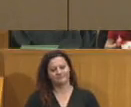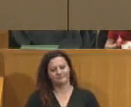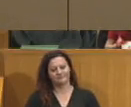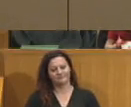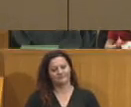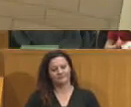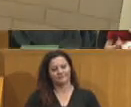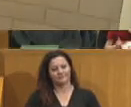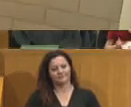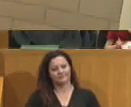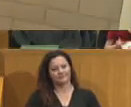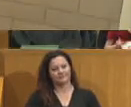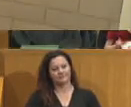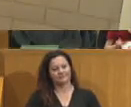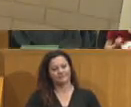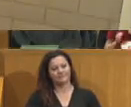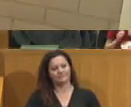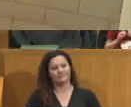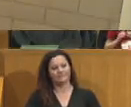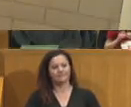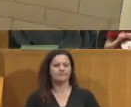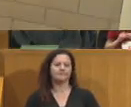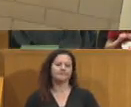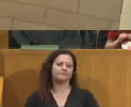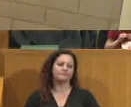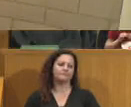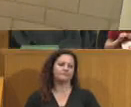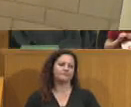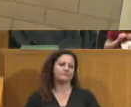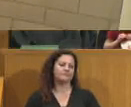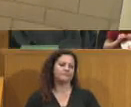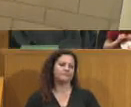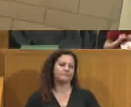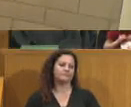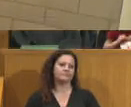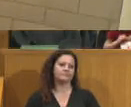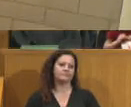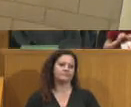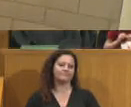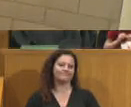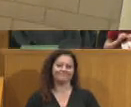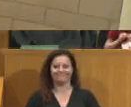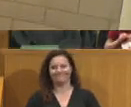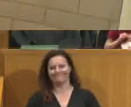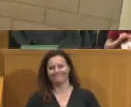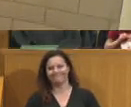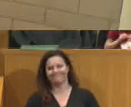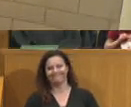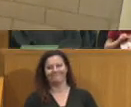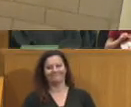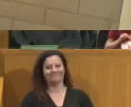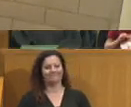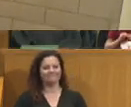city as someone that leads with courage and civility. Thank you.